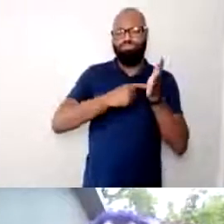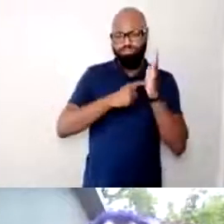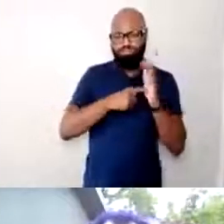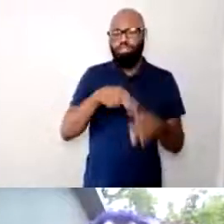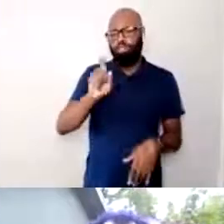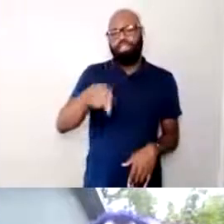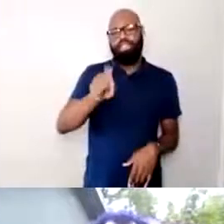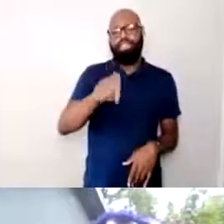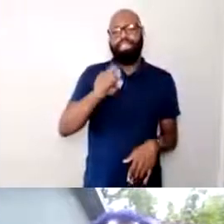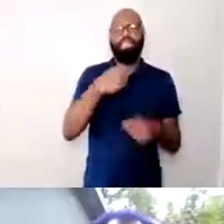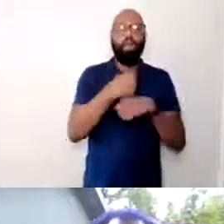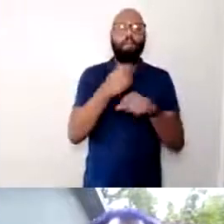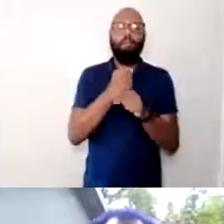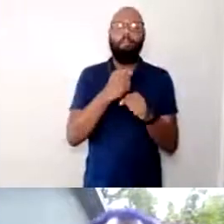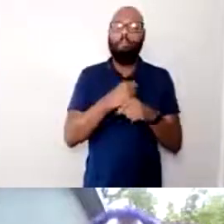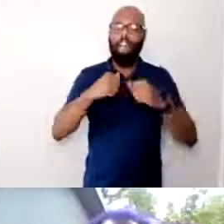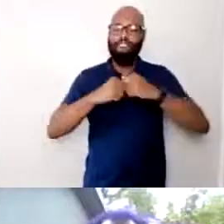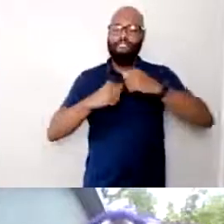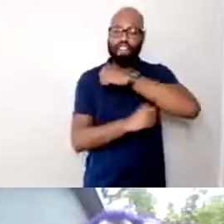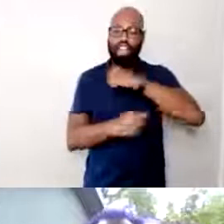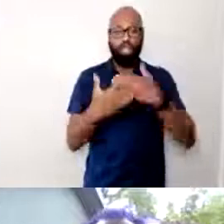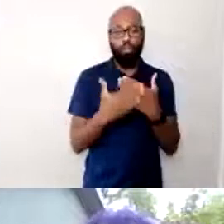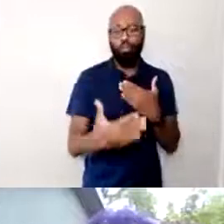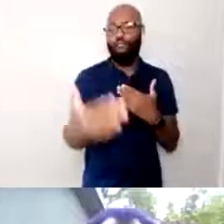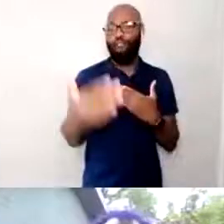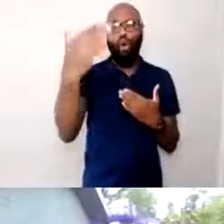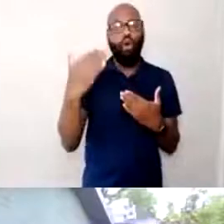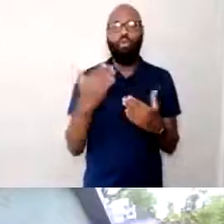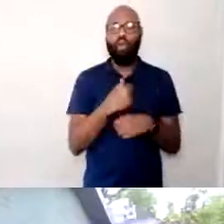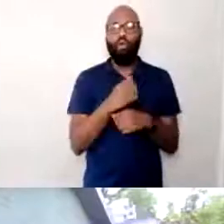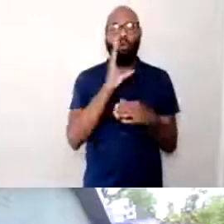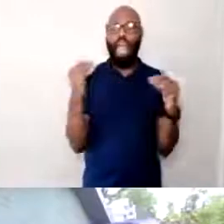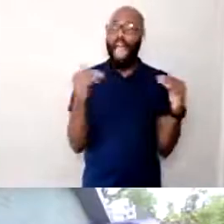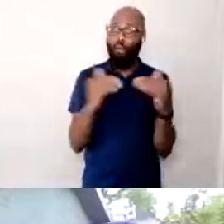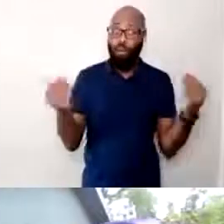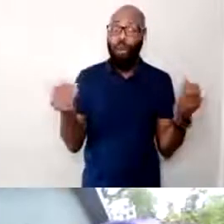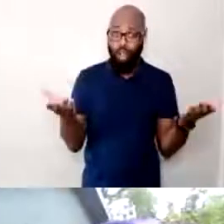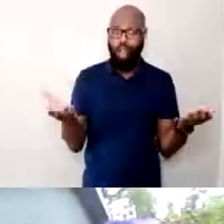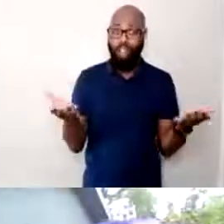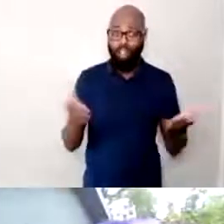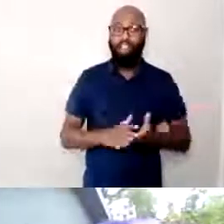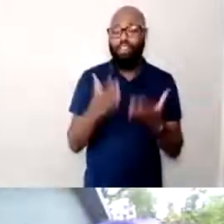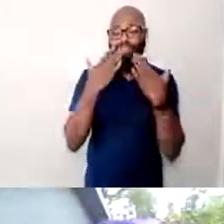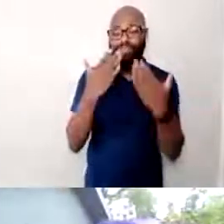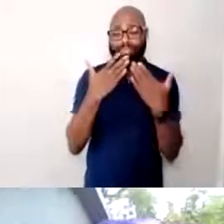create a foundation moving forward that's going to be equitable. Yeah. So thank you.